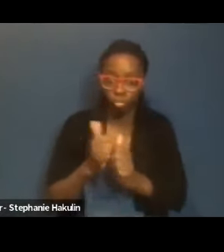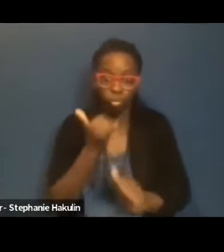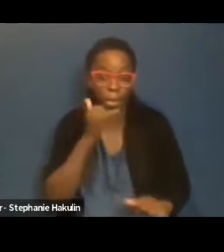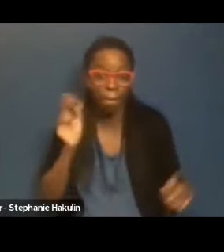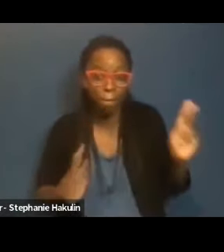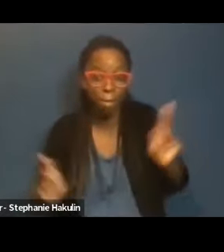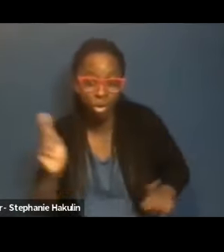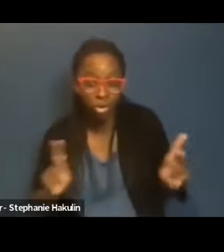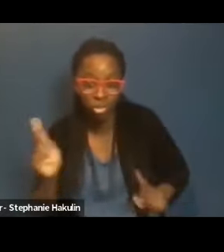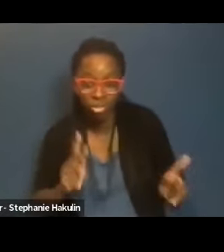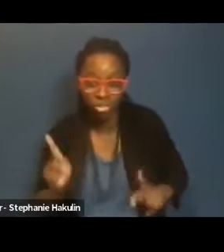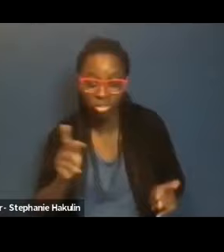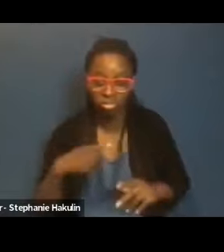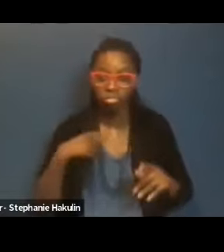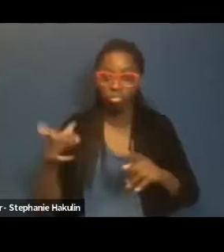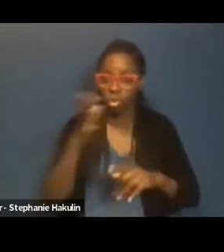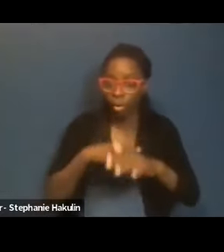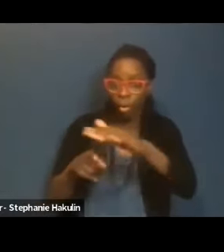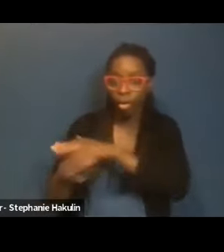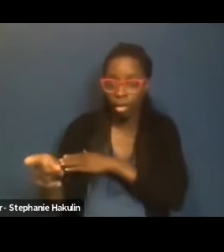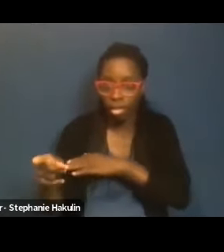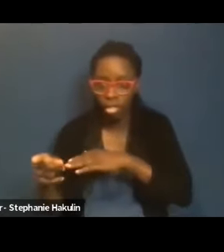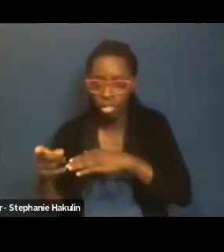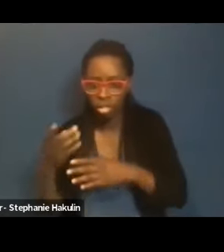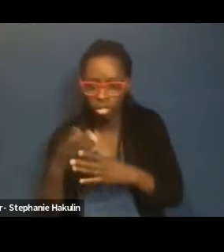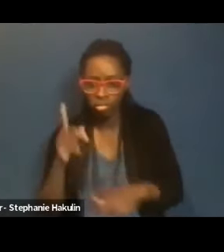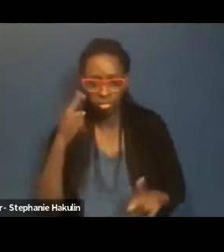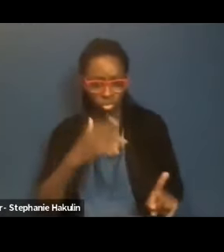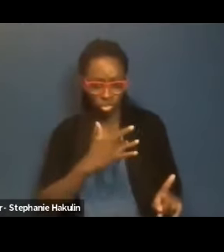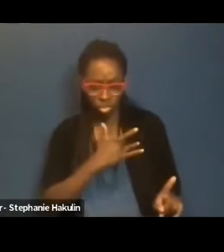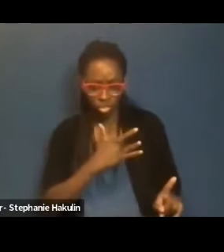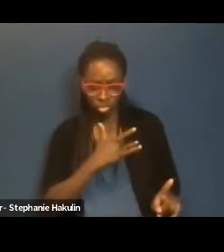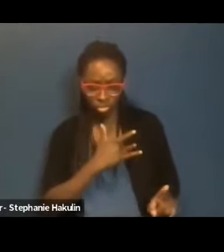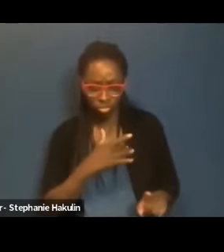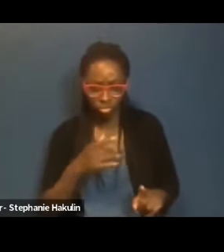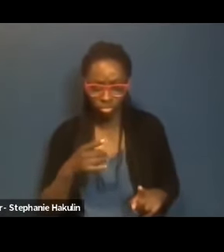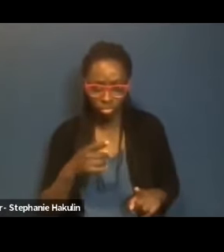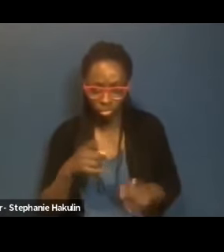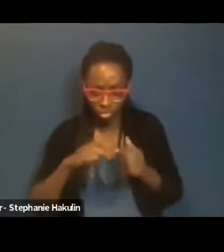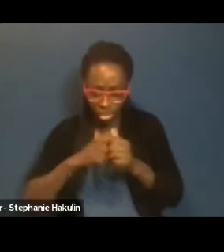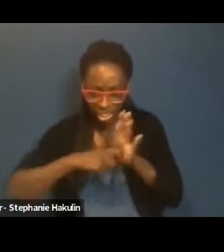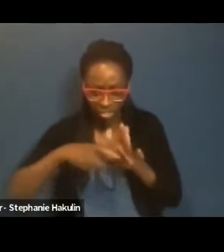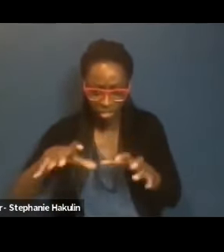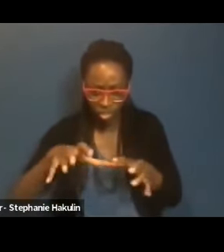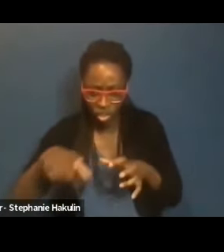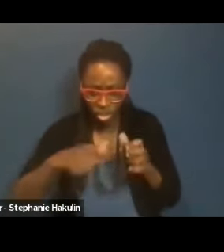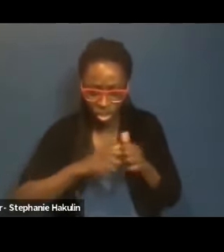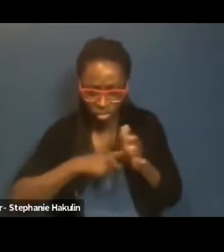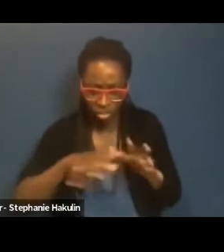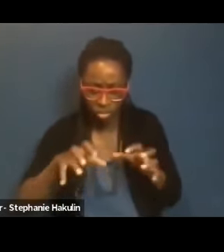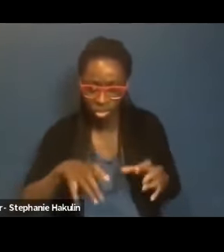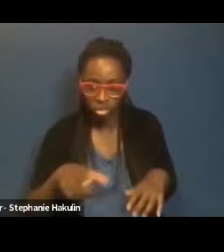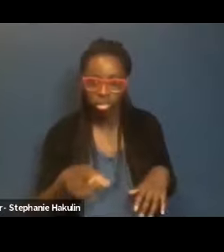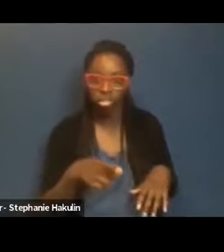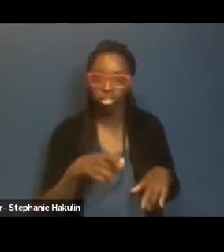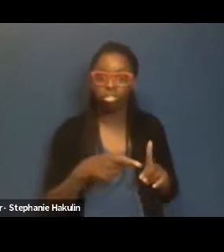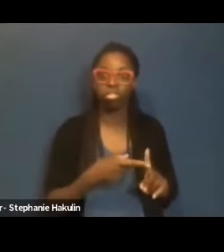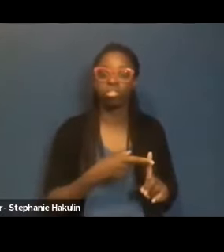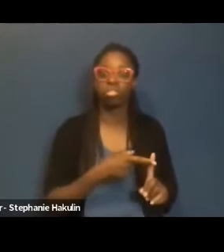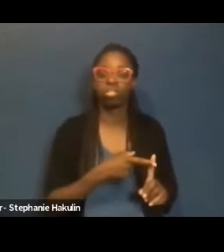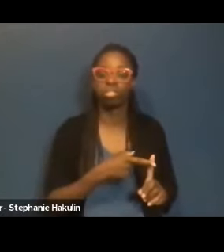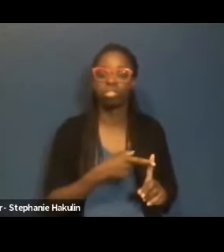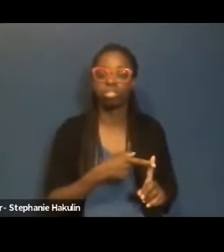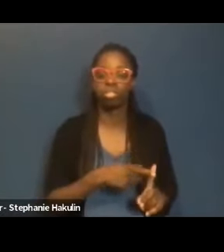their hearts. They are guys who turn your living hell back into heaven. Dudes like us had a cure to the poison you've been consuming this whole time. We're